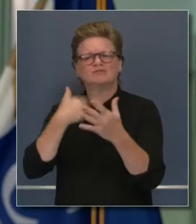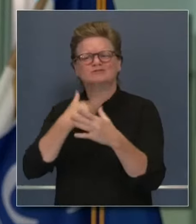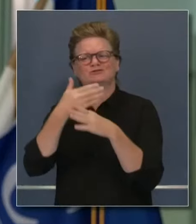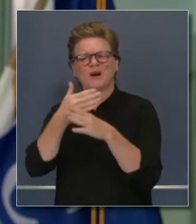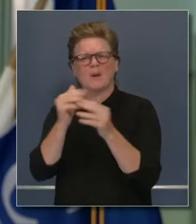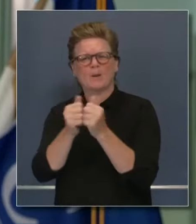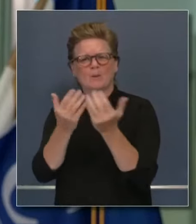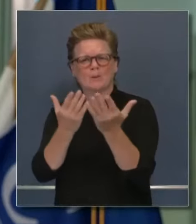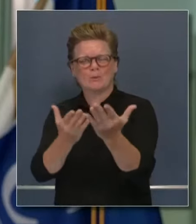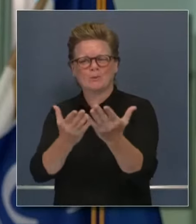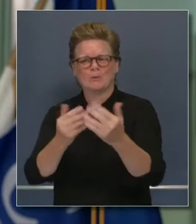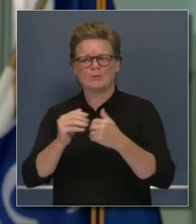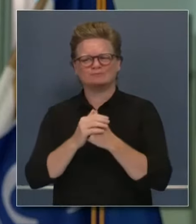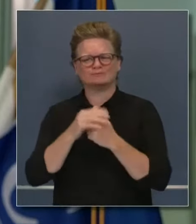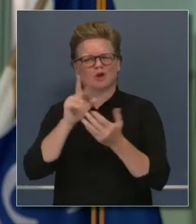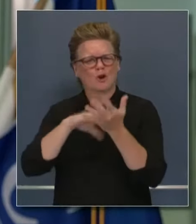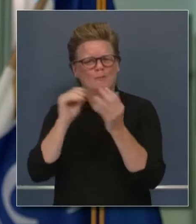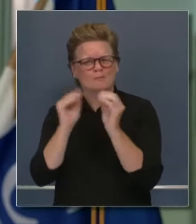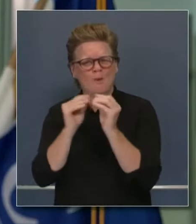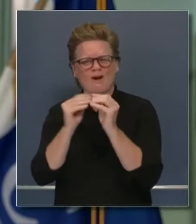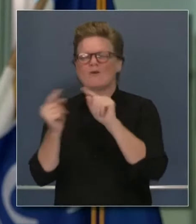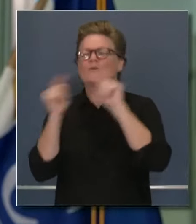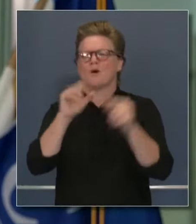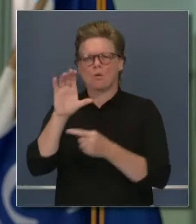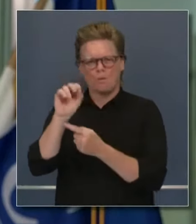more about at COVID-19.ca.gov,